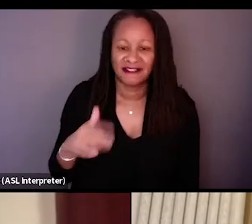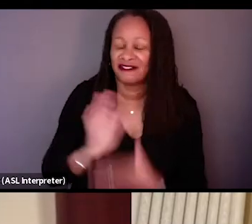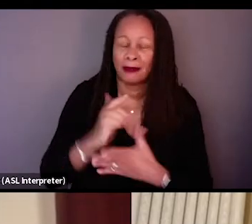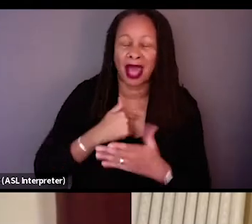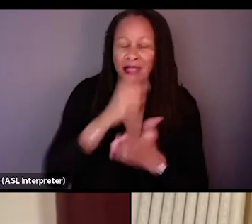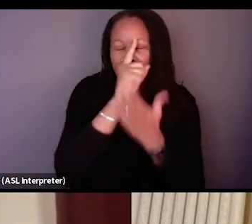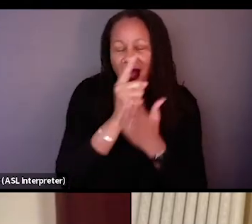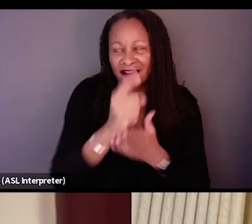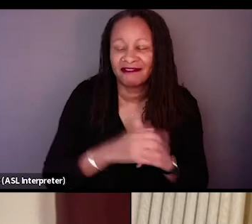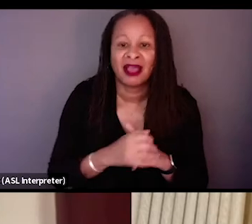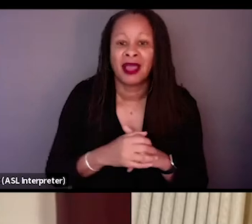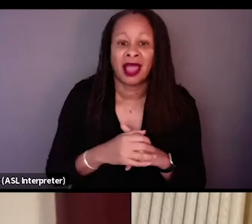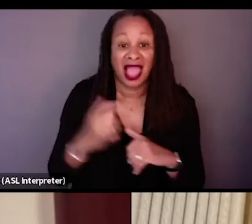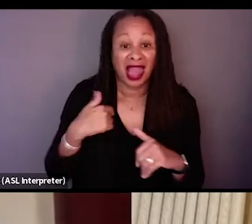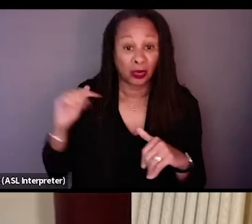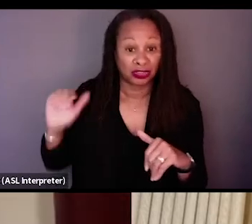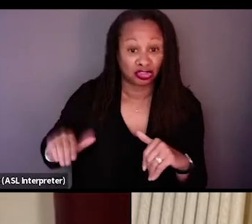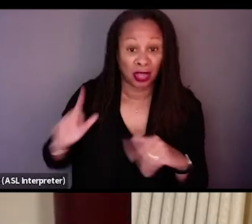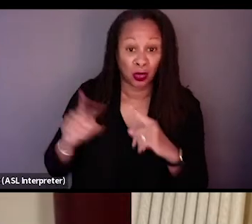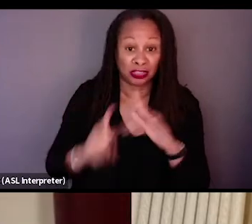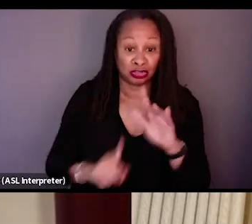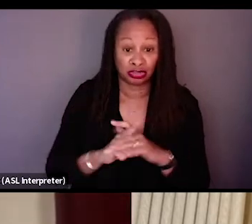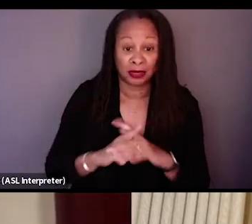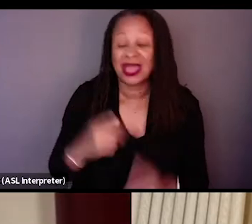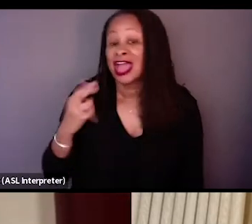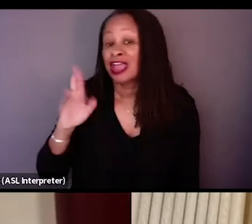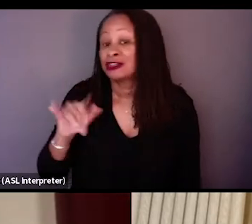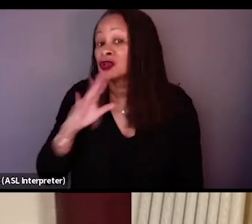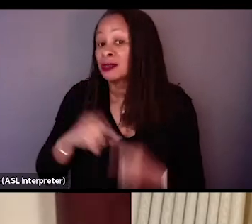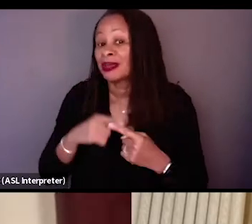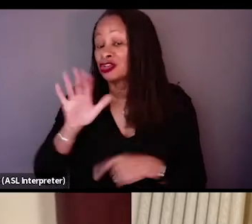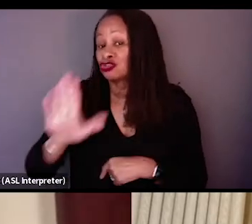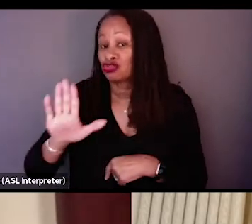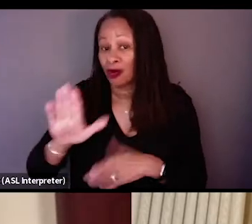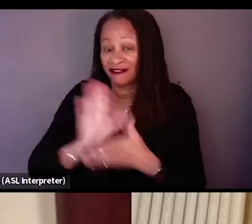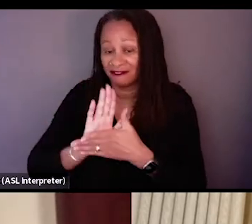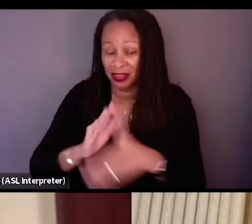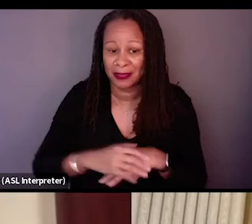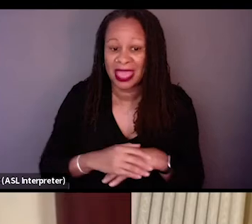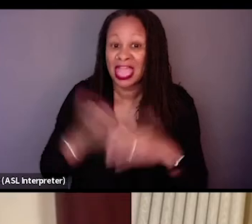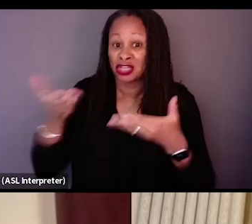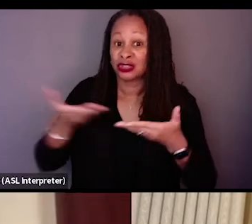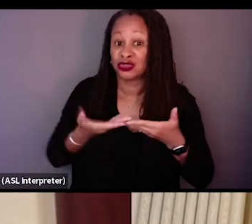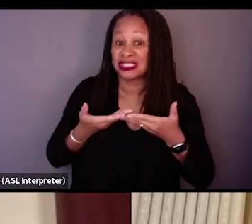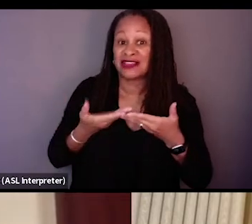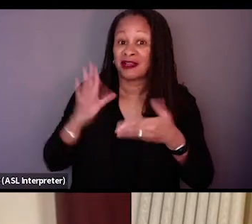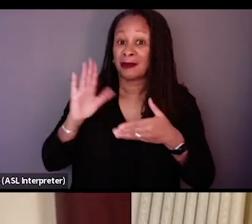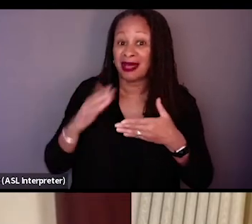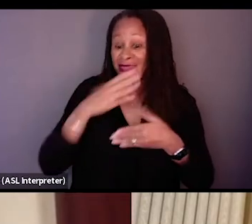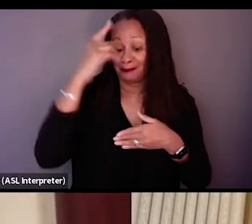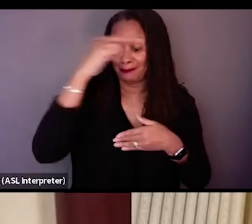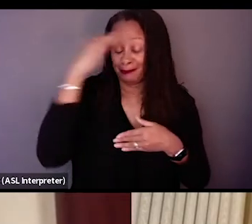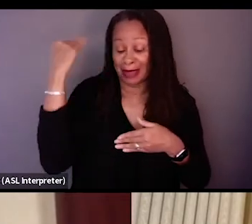out. It was not, and Harry talks about this in your film, it received by the Black community at the time.